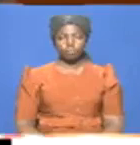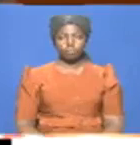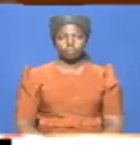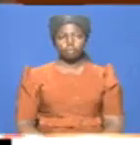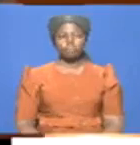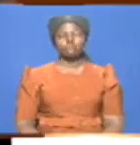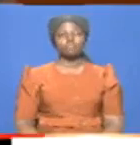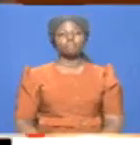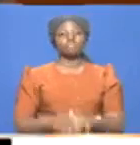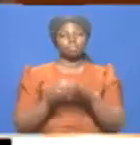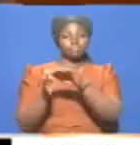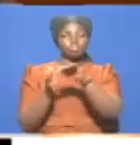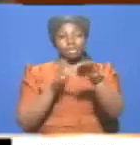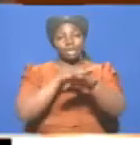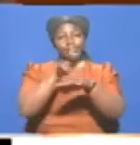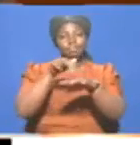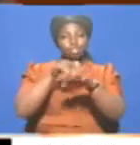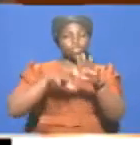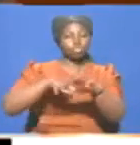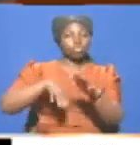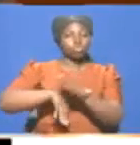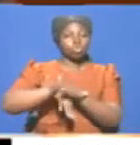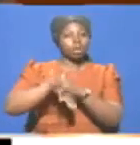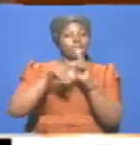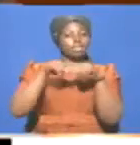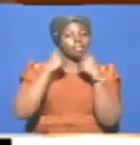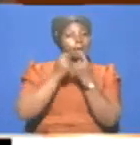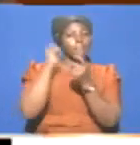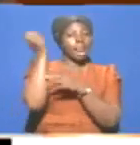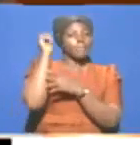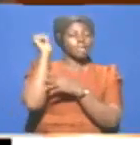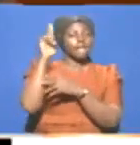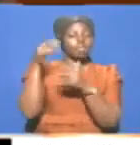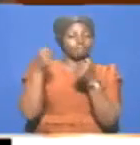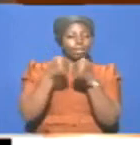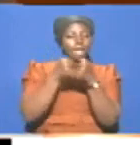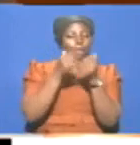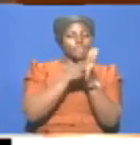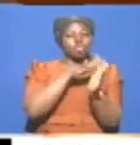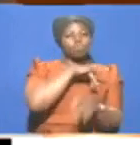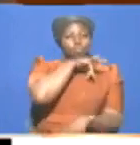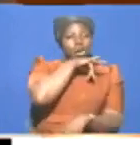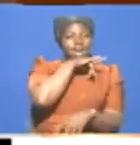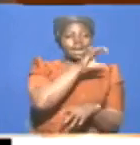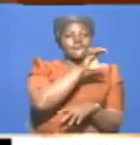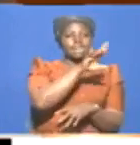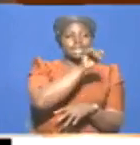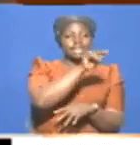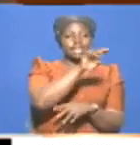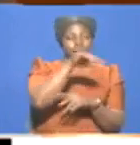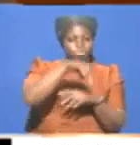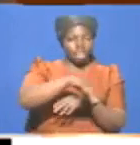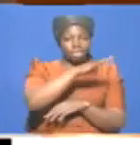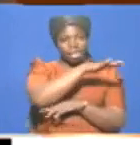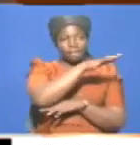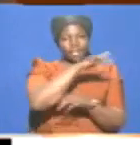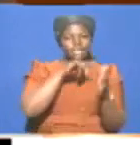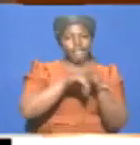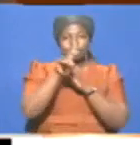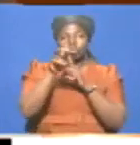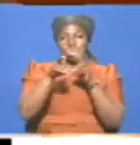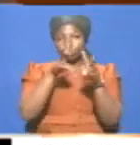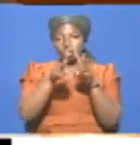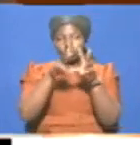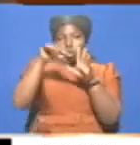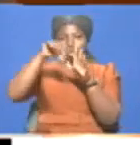And national soccer team Harambee Stars will face Uganda Cranes this evening in the 2022 World Cup qualifier match at the St.